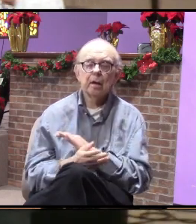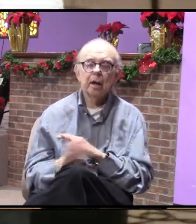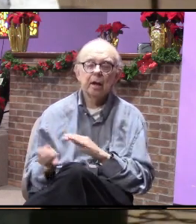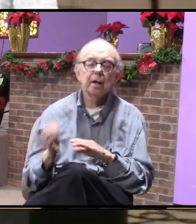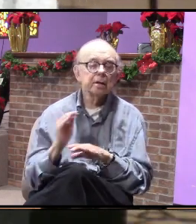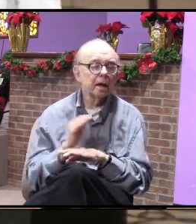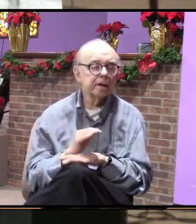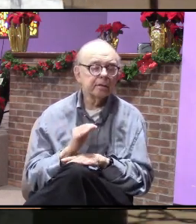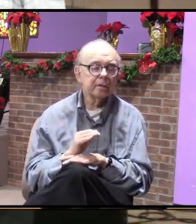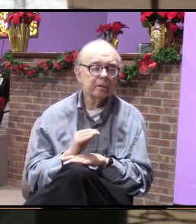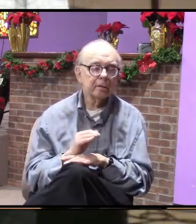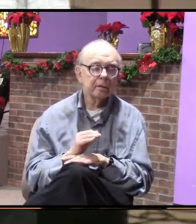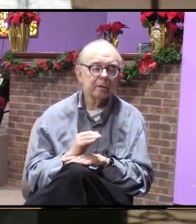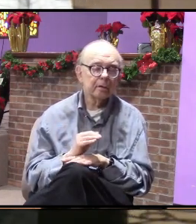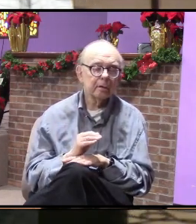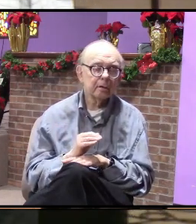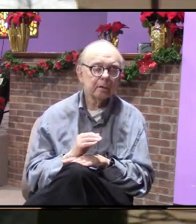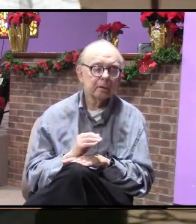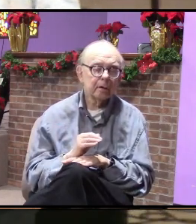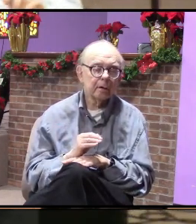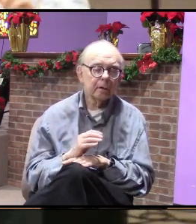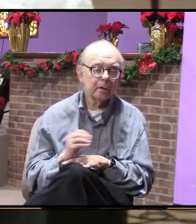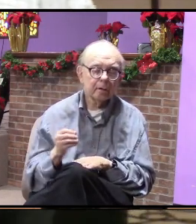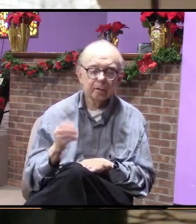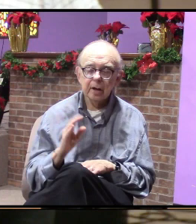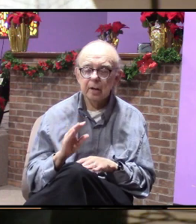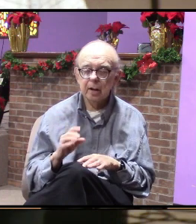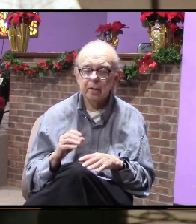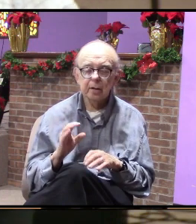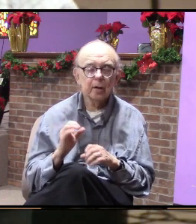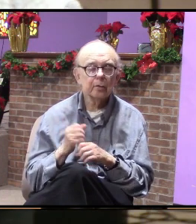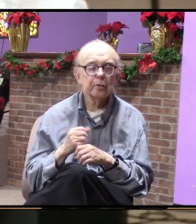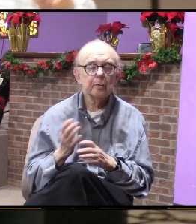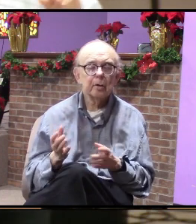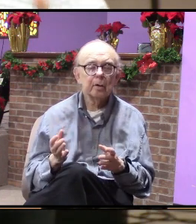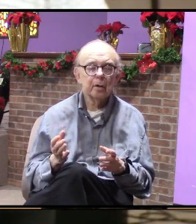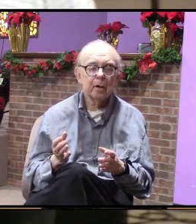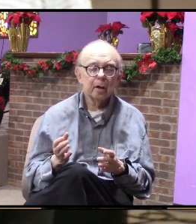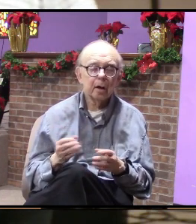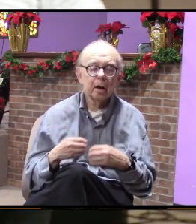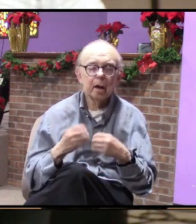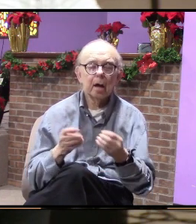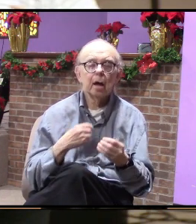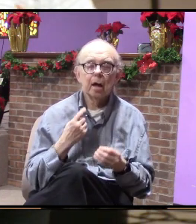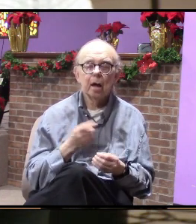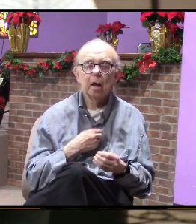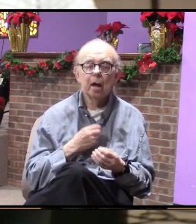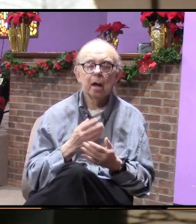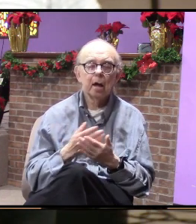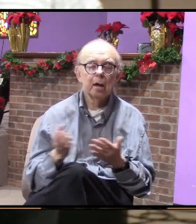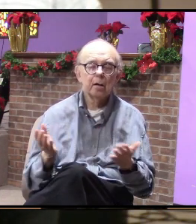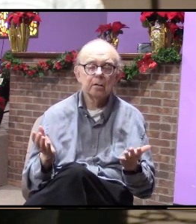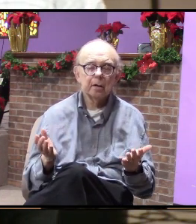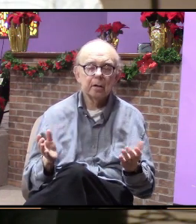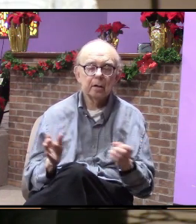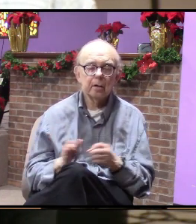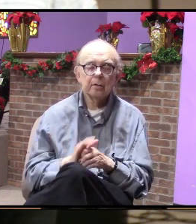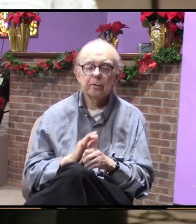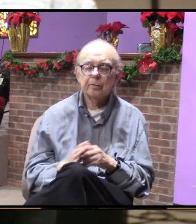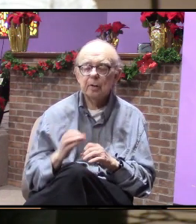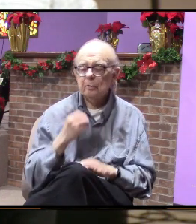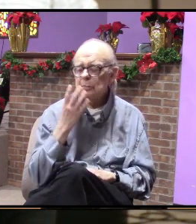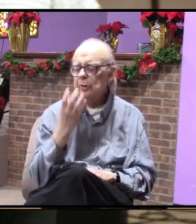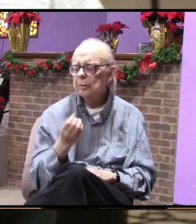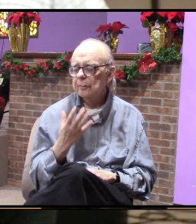an evening, he also created and gave us something absolutely